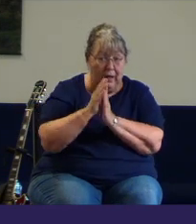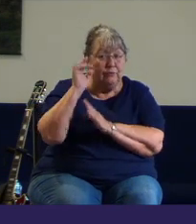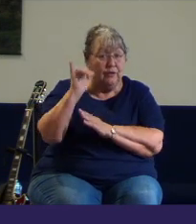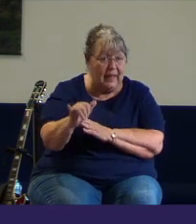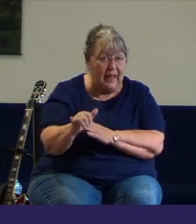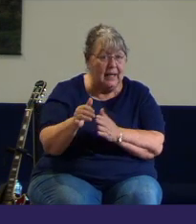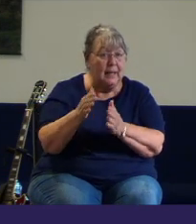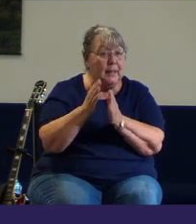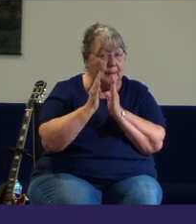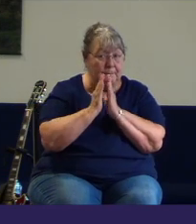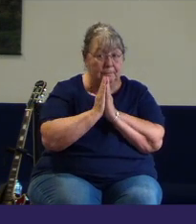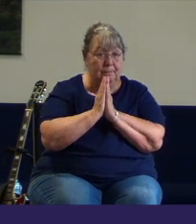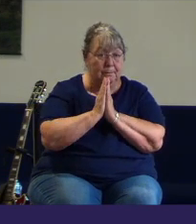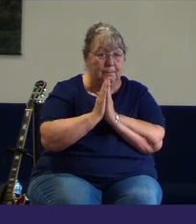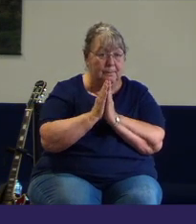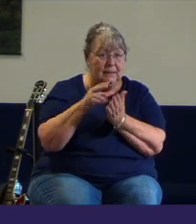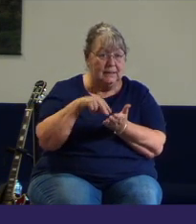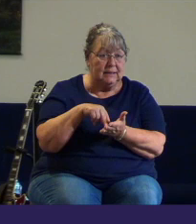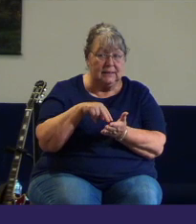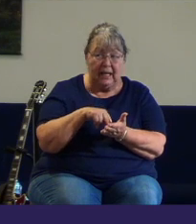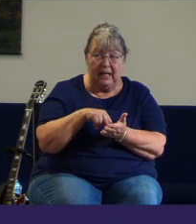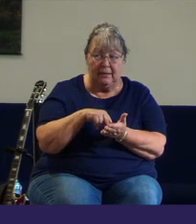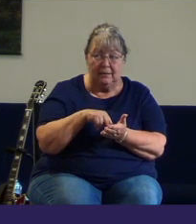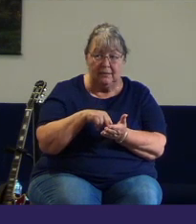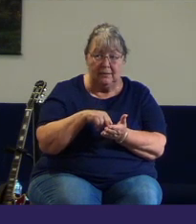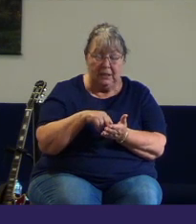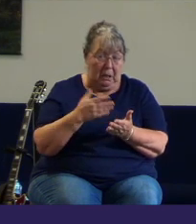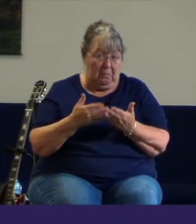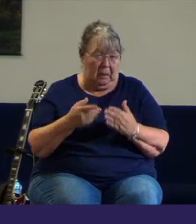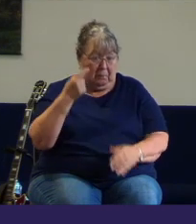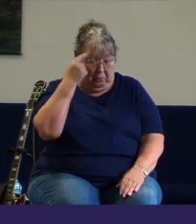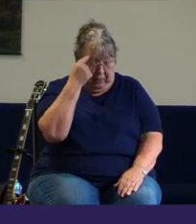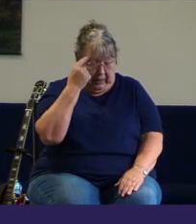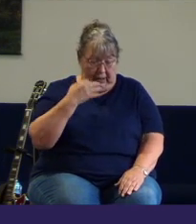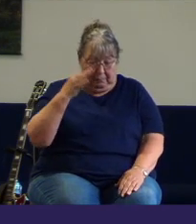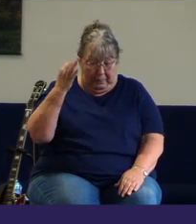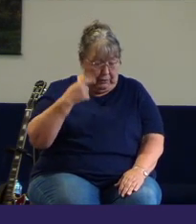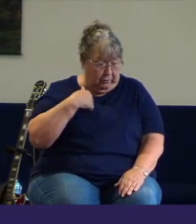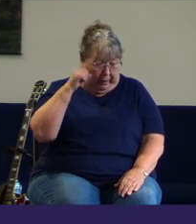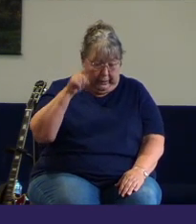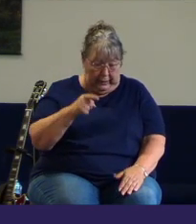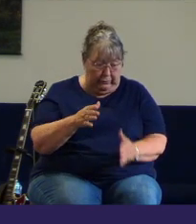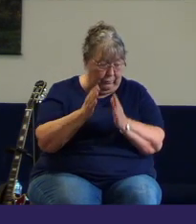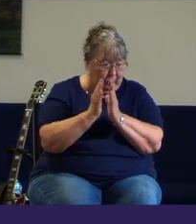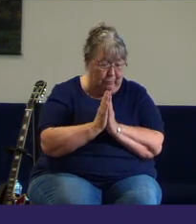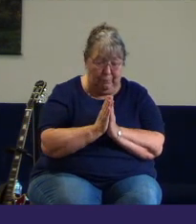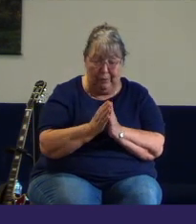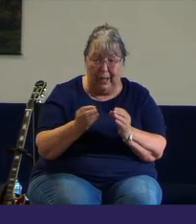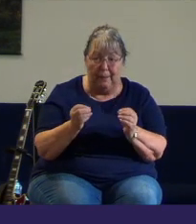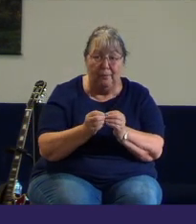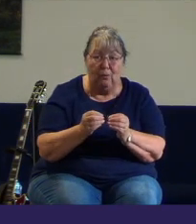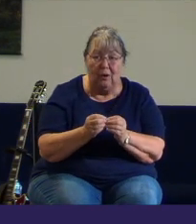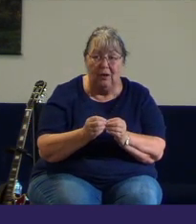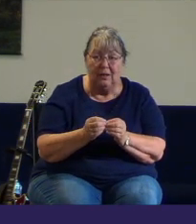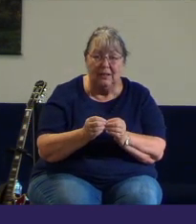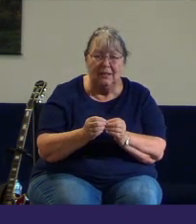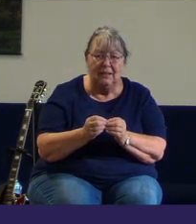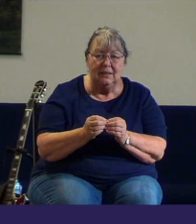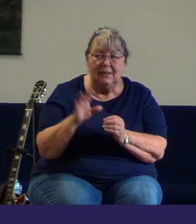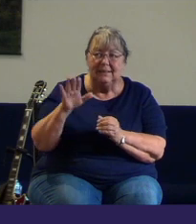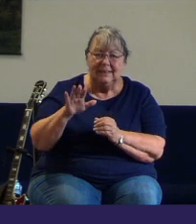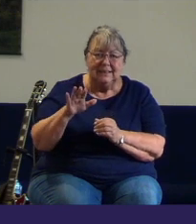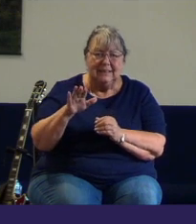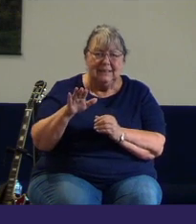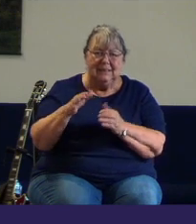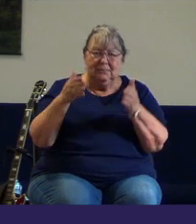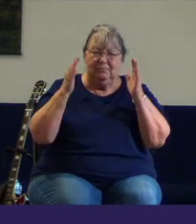to pray. I need to pray better. I need to pray more. I don't meet enough with Jesus. Listen, the most important person you can spend time